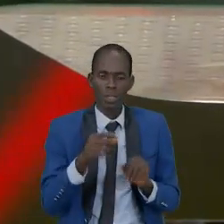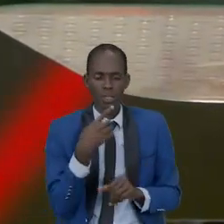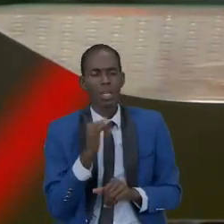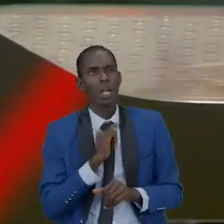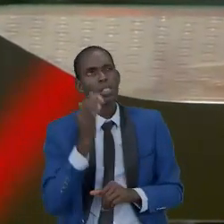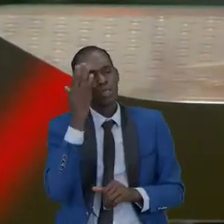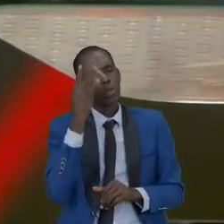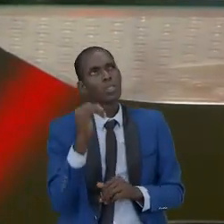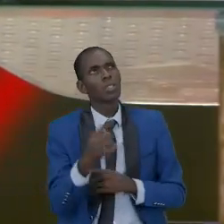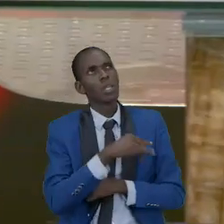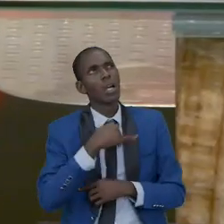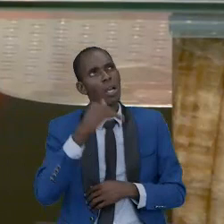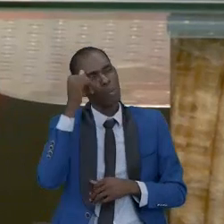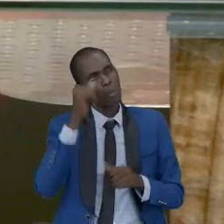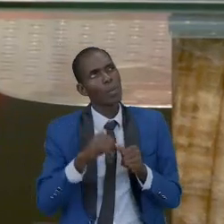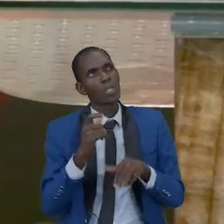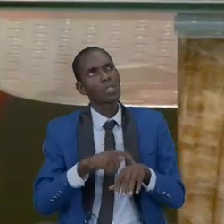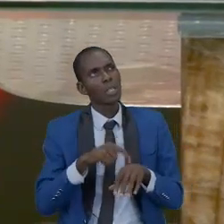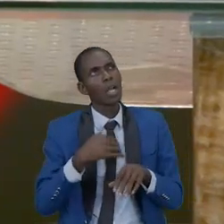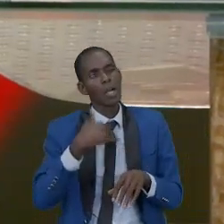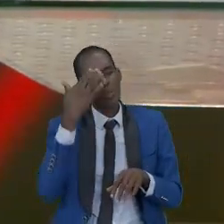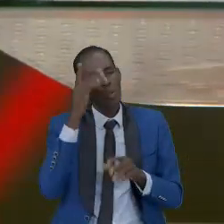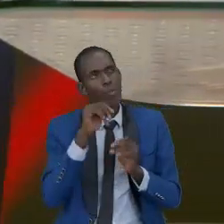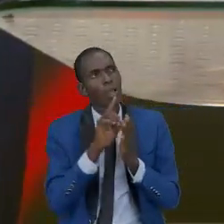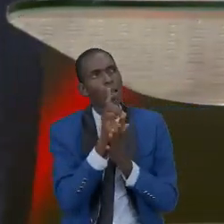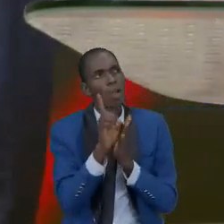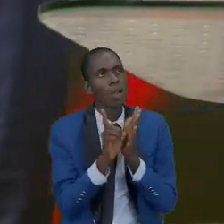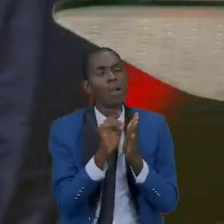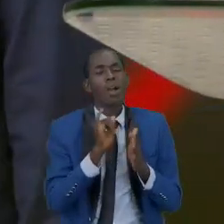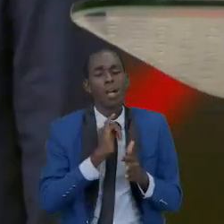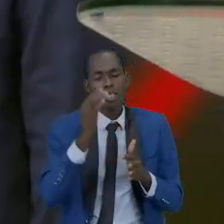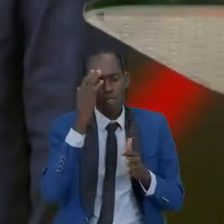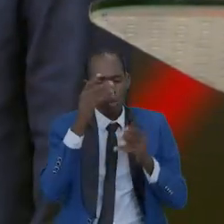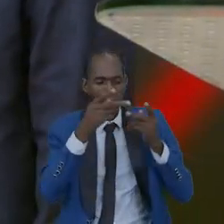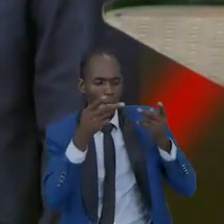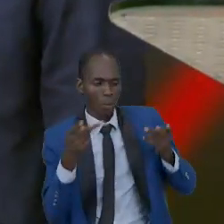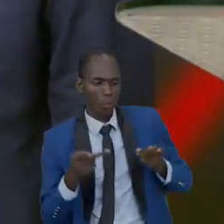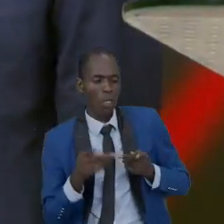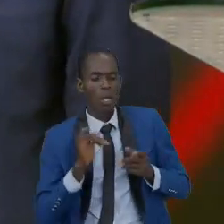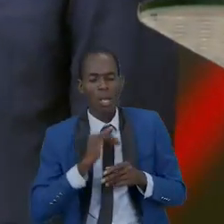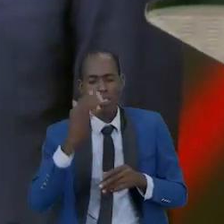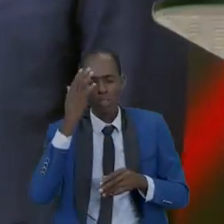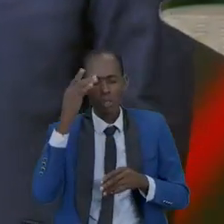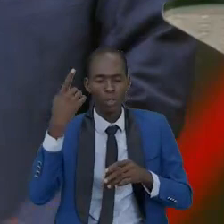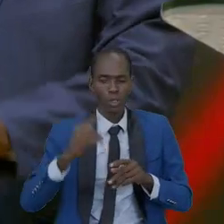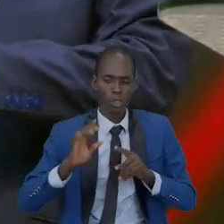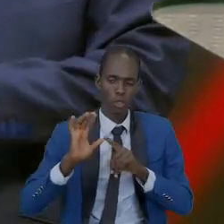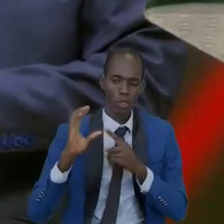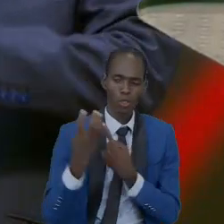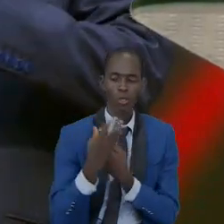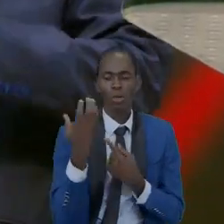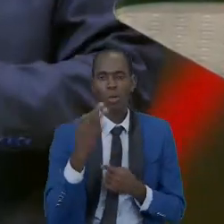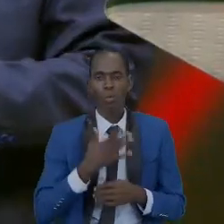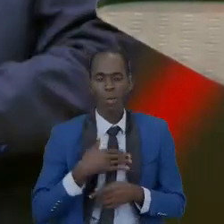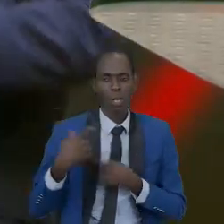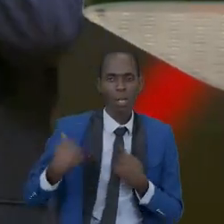day, I know the time, I know the hour, I know the place, and I know the condition of my heart, and